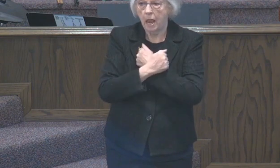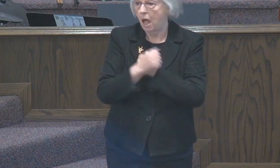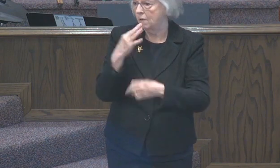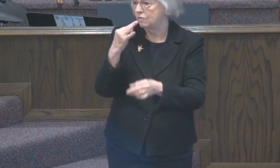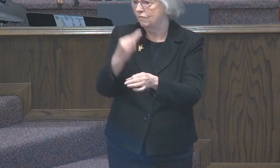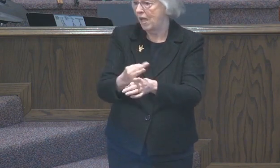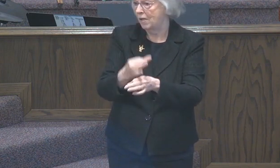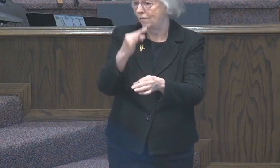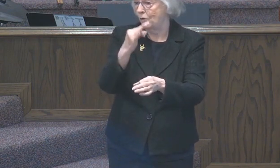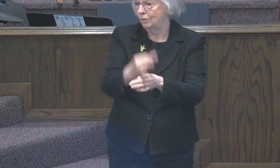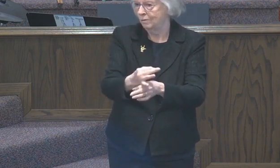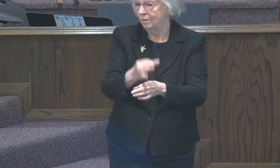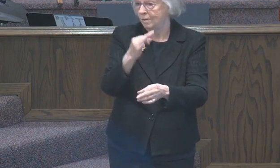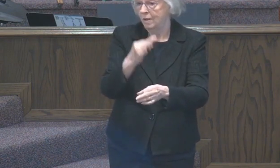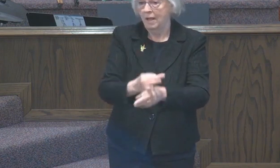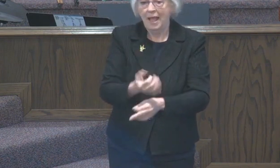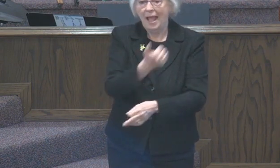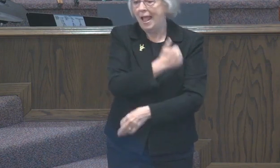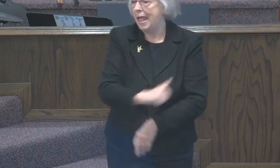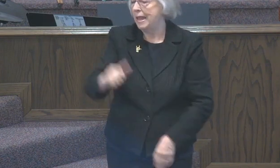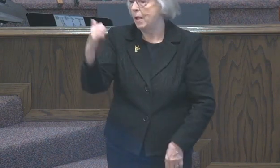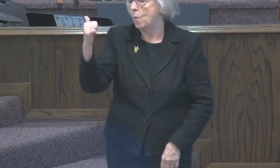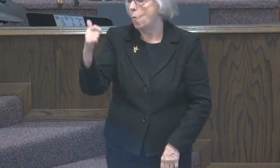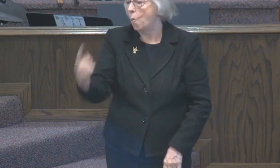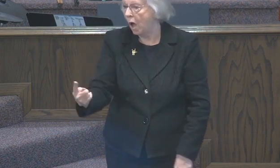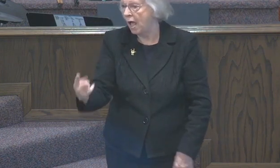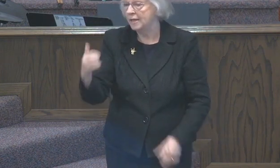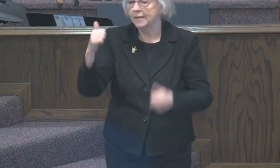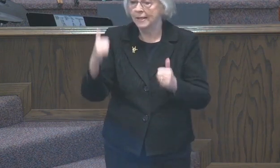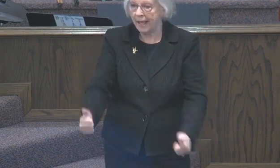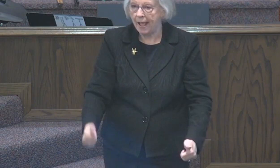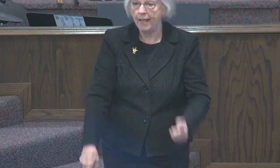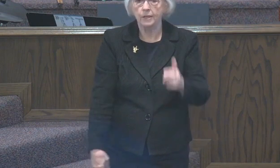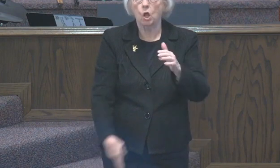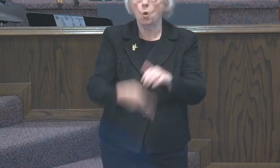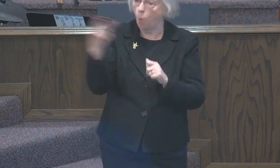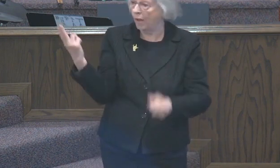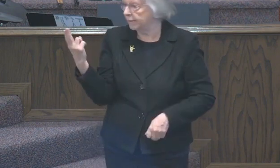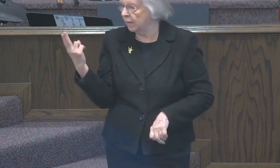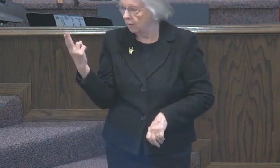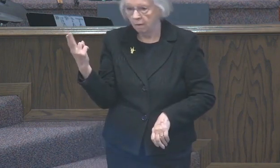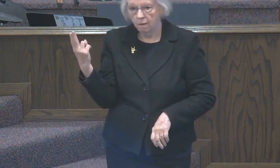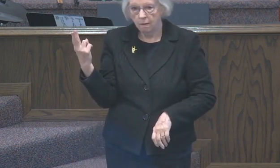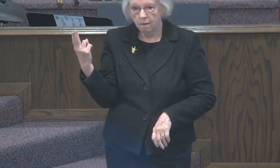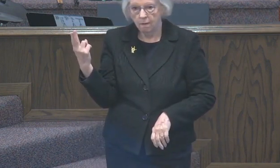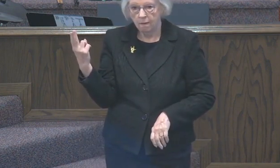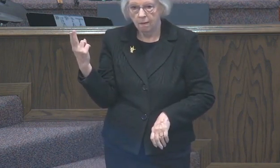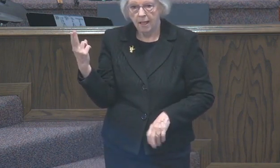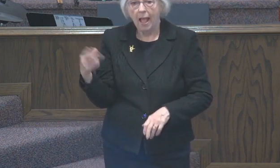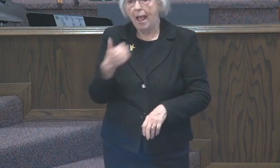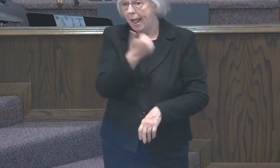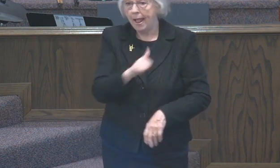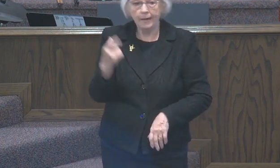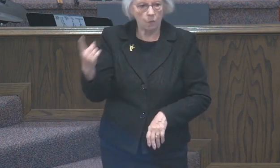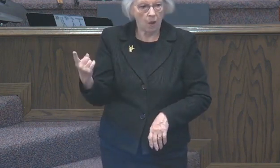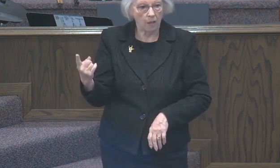ask, and God will give it to you liberally, right? Now, many times in Scripture, that